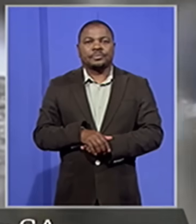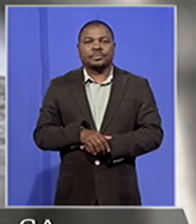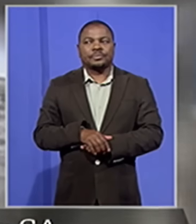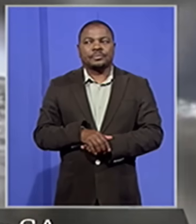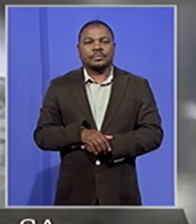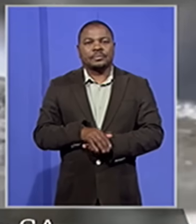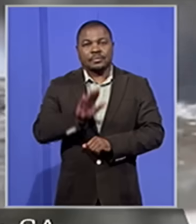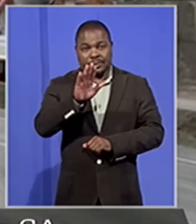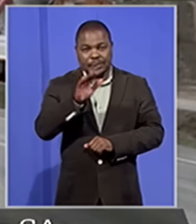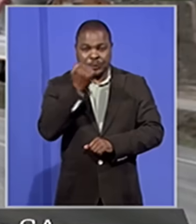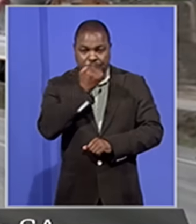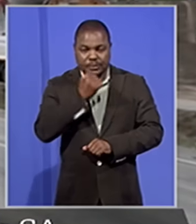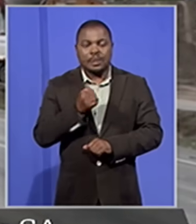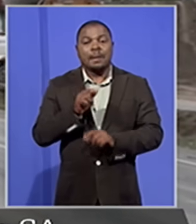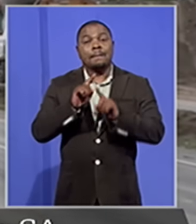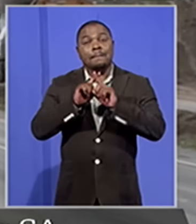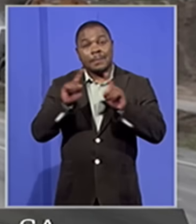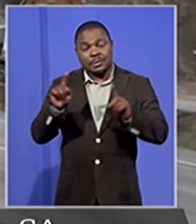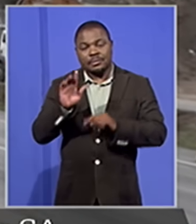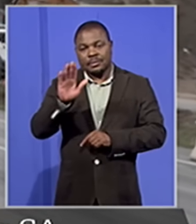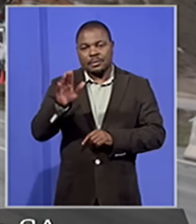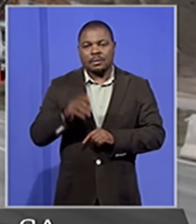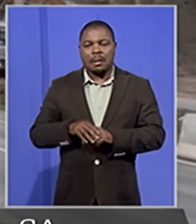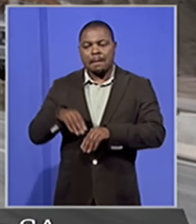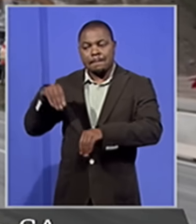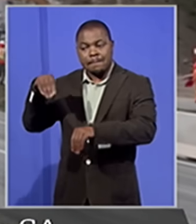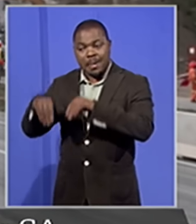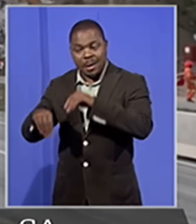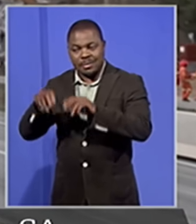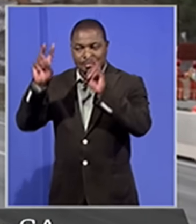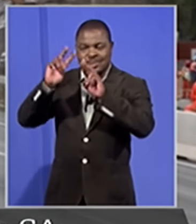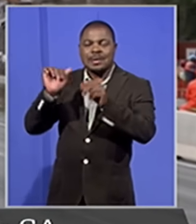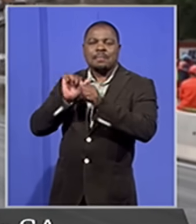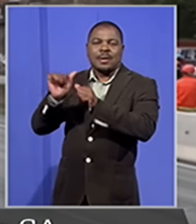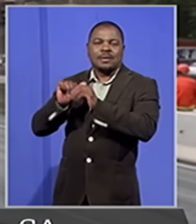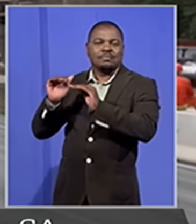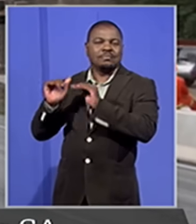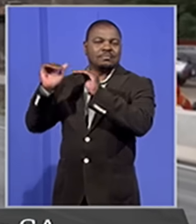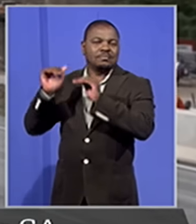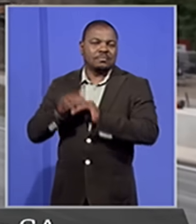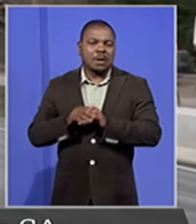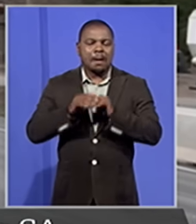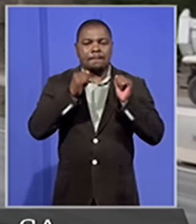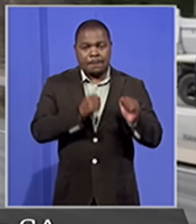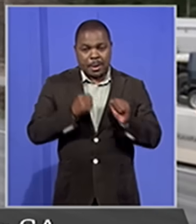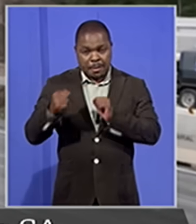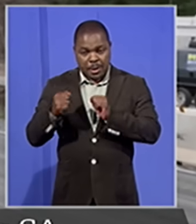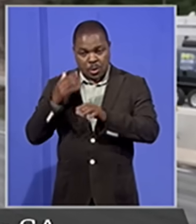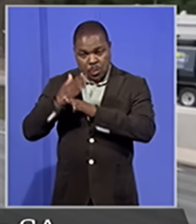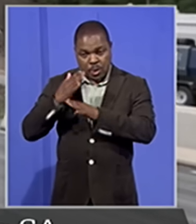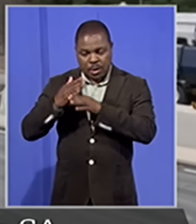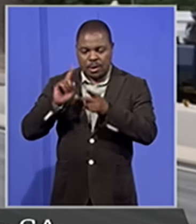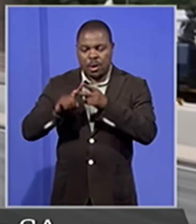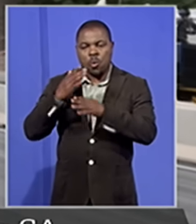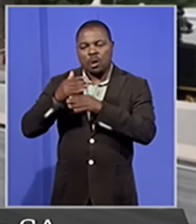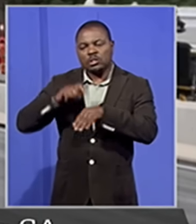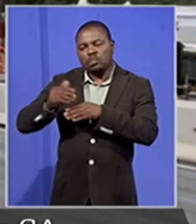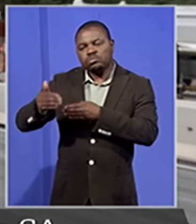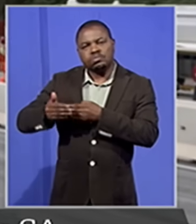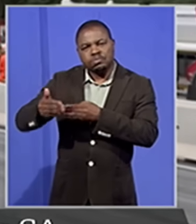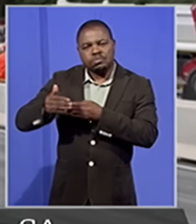Tshwarelo Mmui le ha o le jwalo ho a tshepisa lefapheng la merafo le la motlakase. Palo ya basebetsi ba ka nako tsohle le ba nakwana